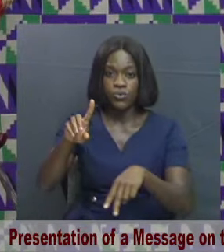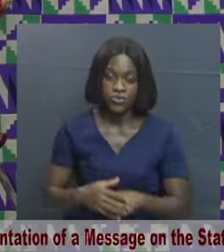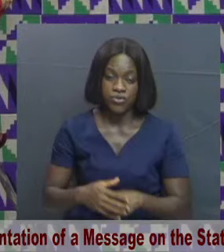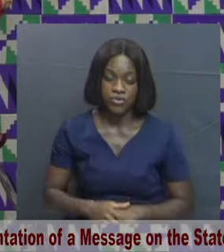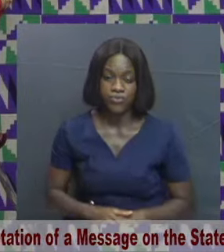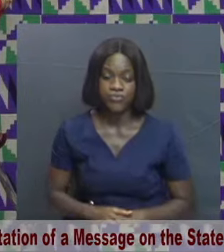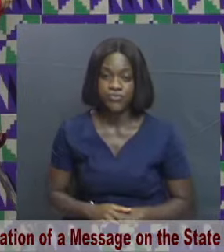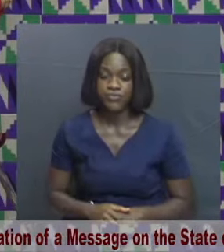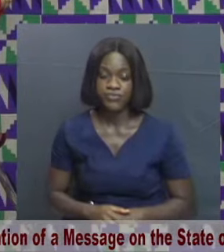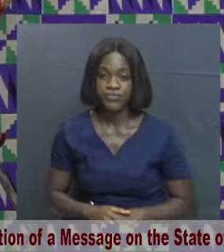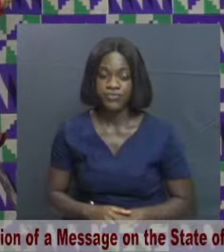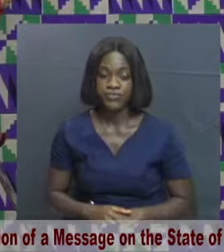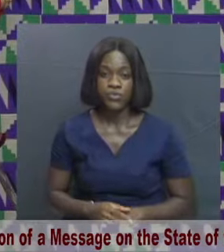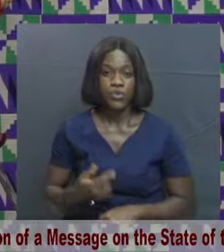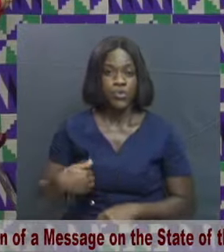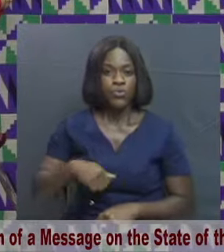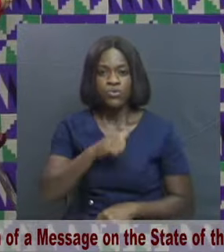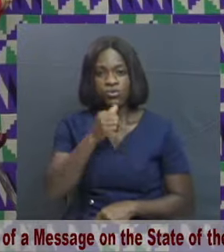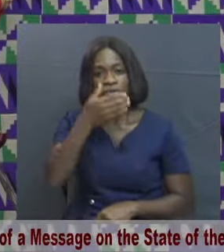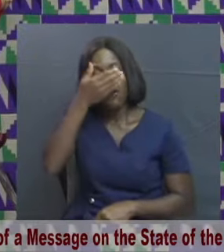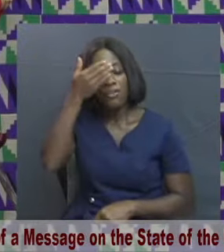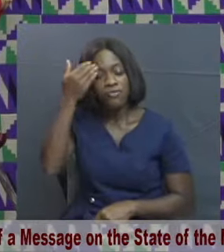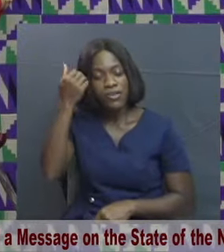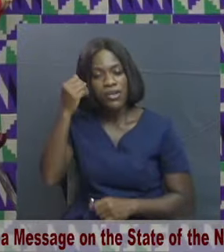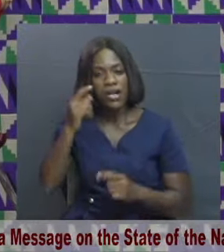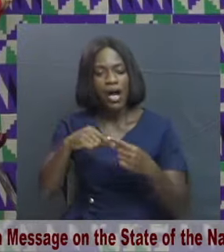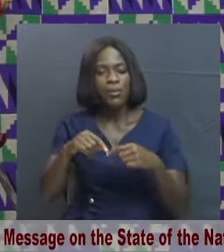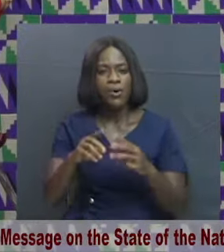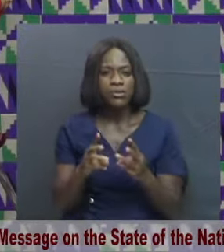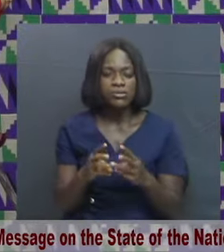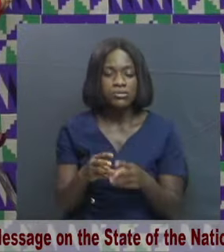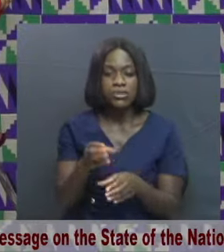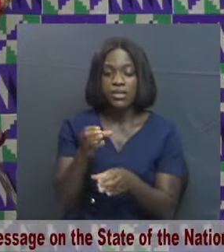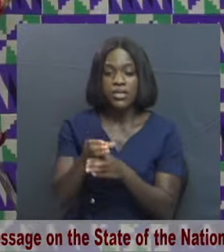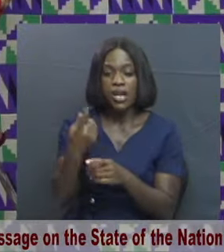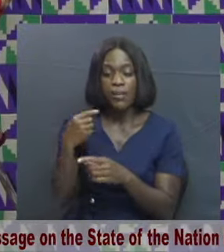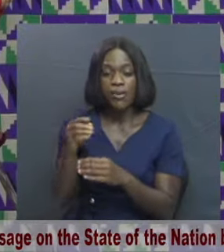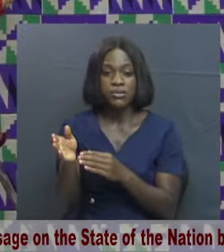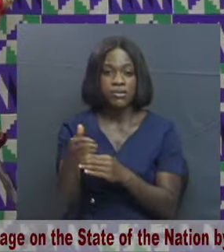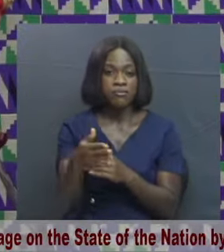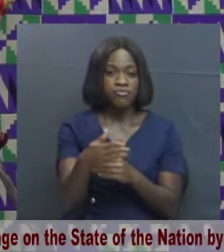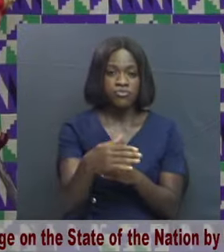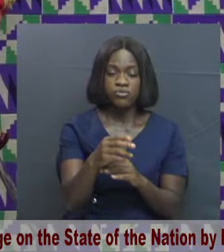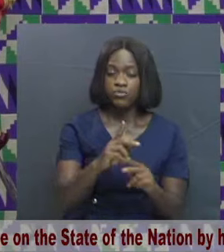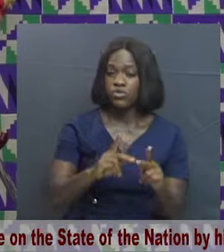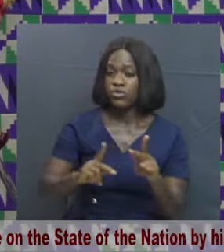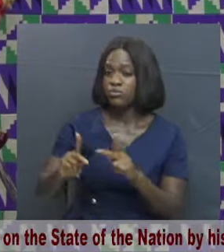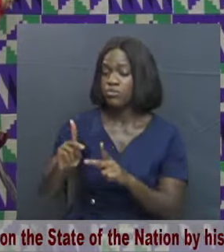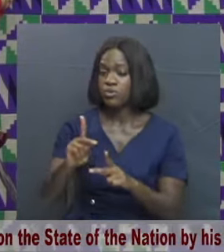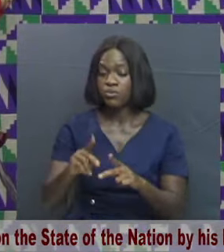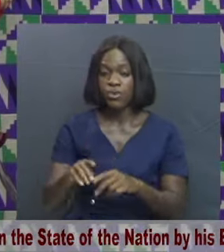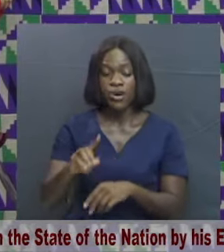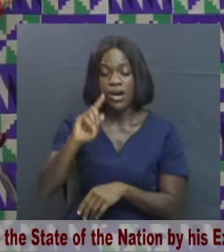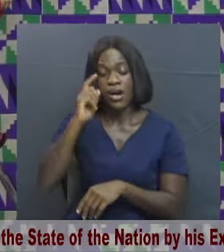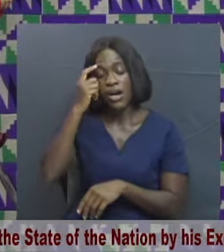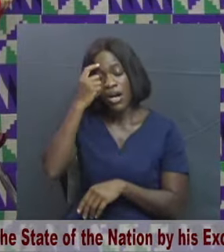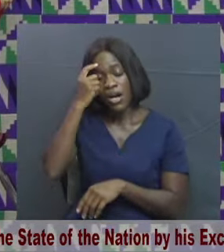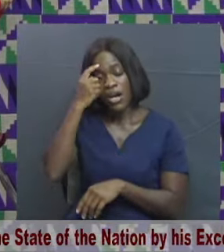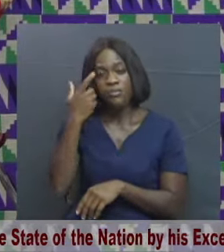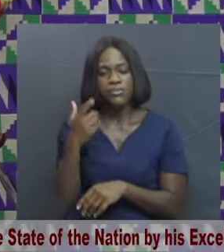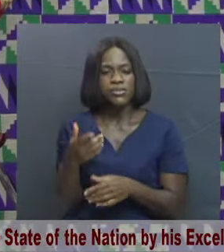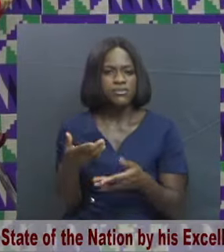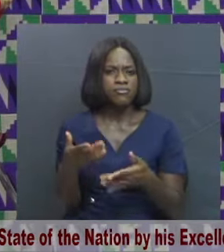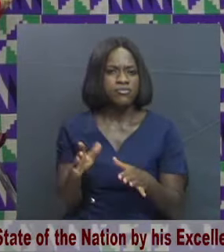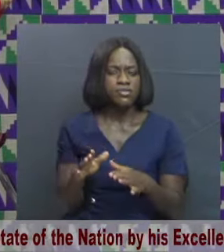Speaker we have not forgotten about the welfare and well-being of our official folk my government has completed the